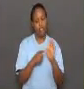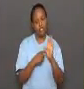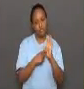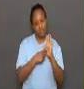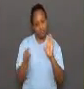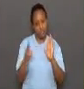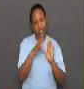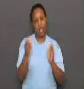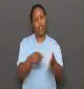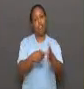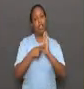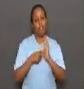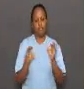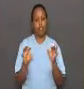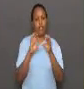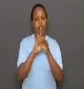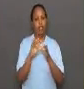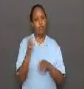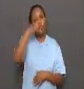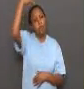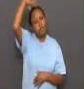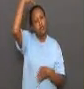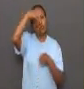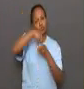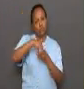to accountability in government?